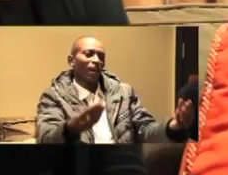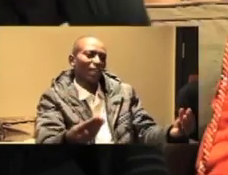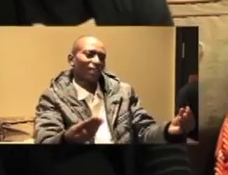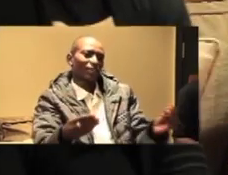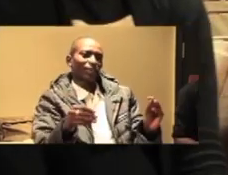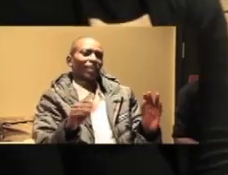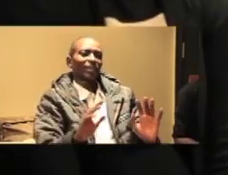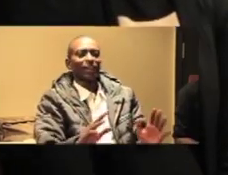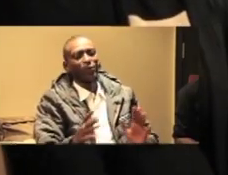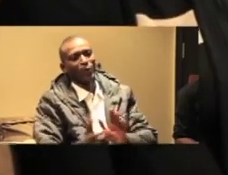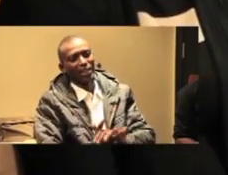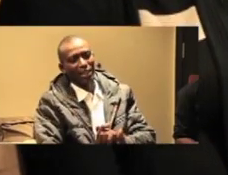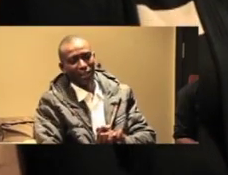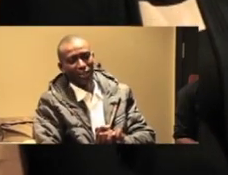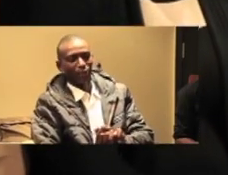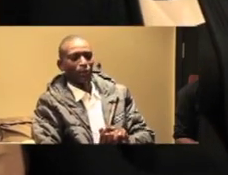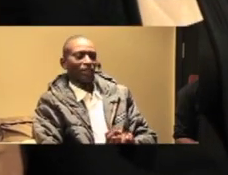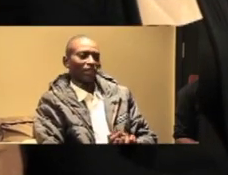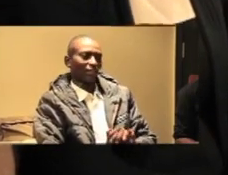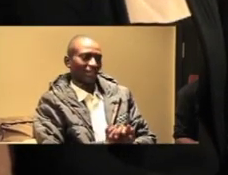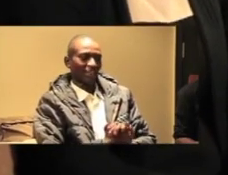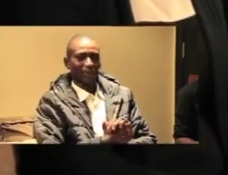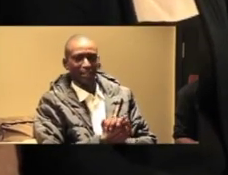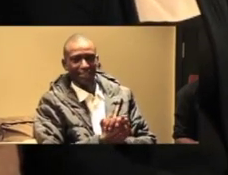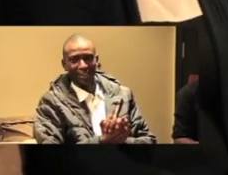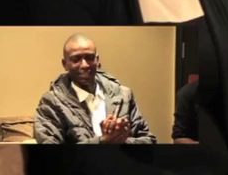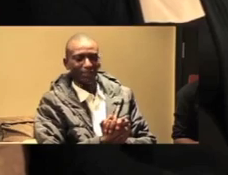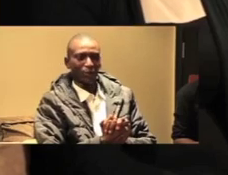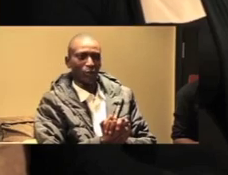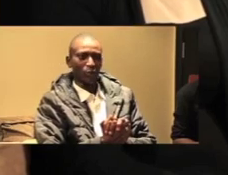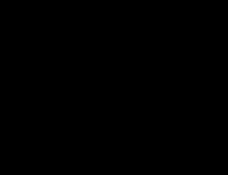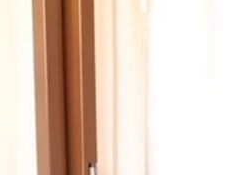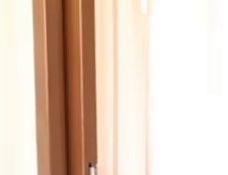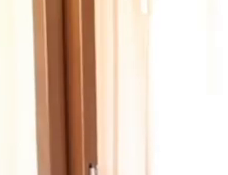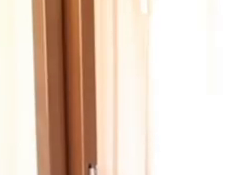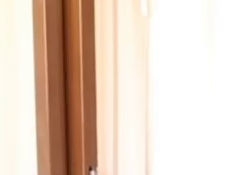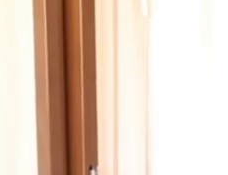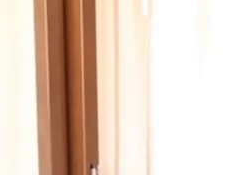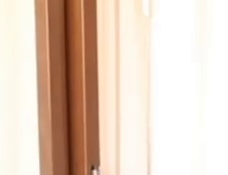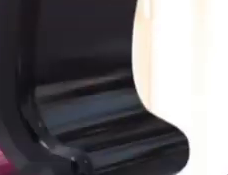help others and help one another to make their wedding successful also.